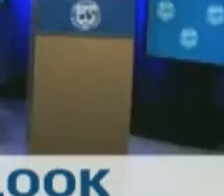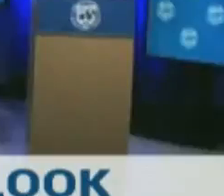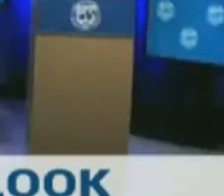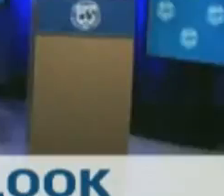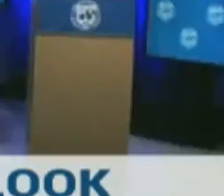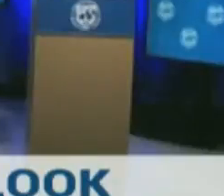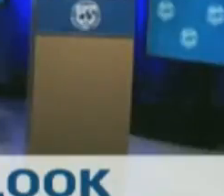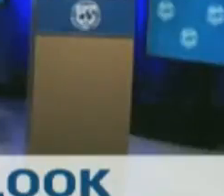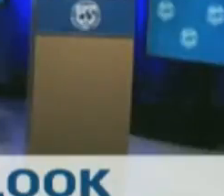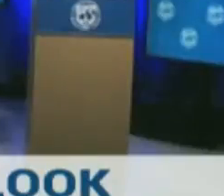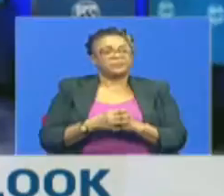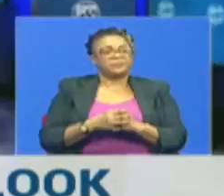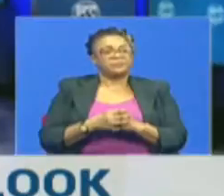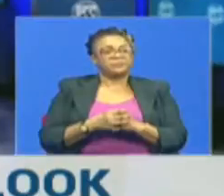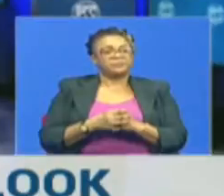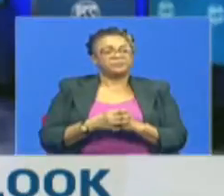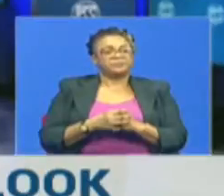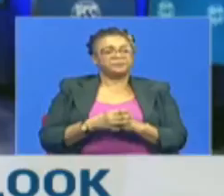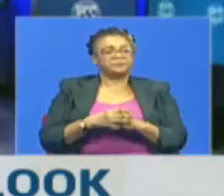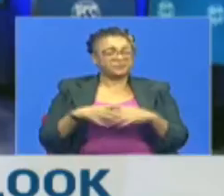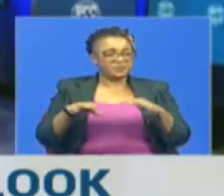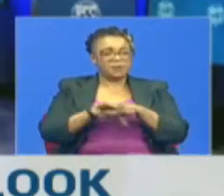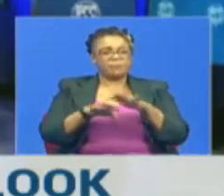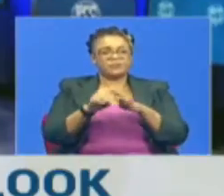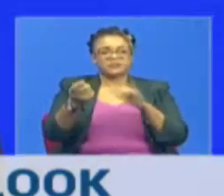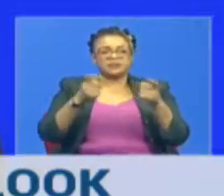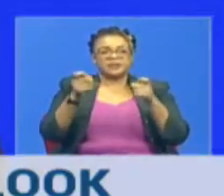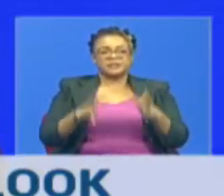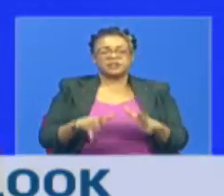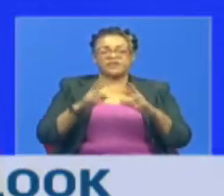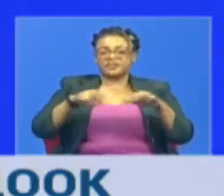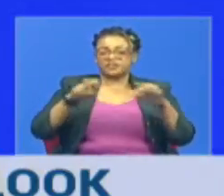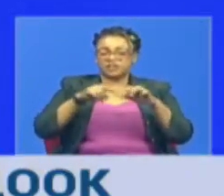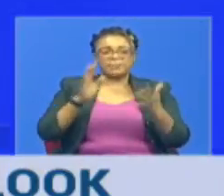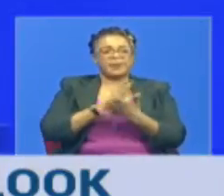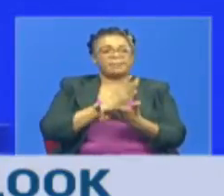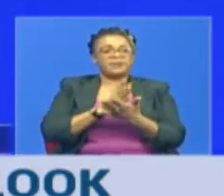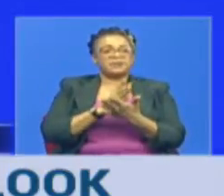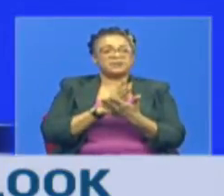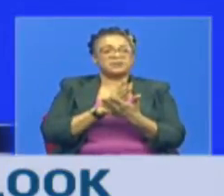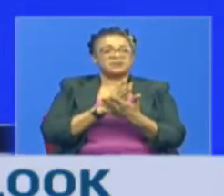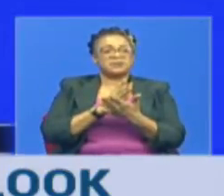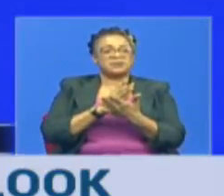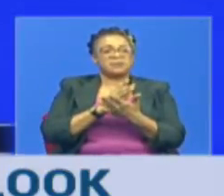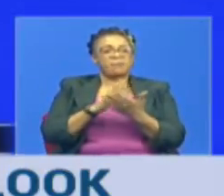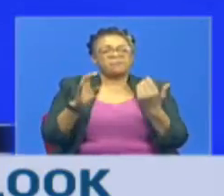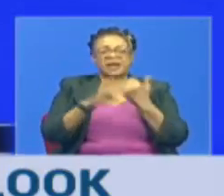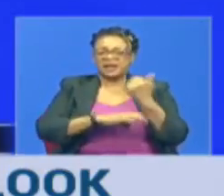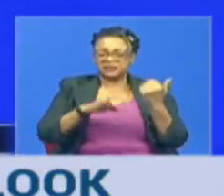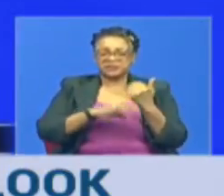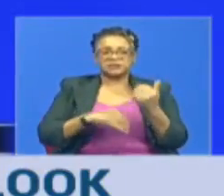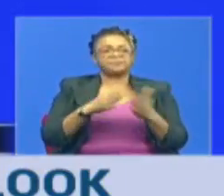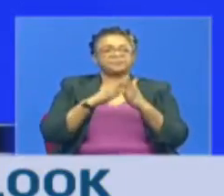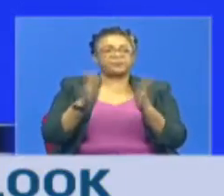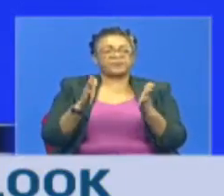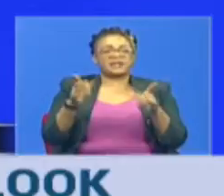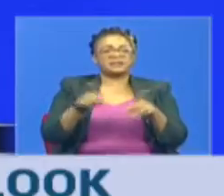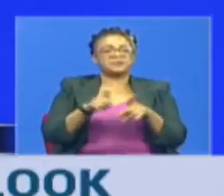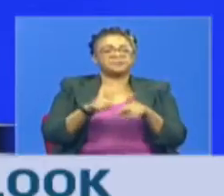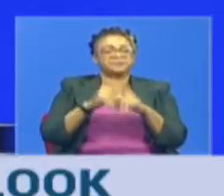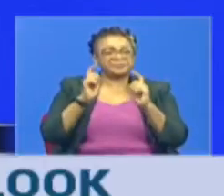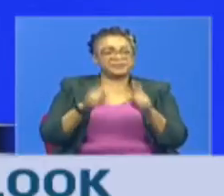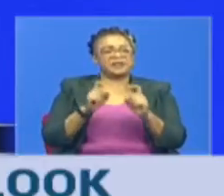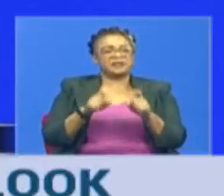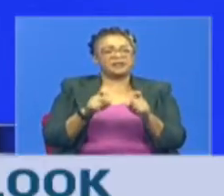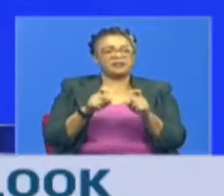Reti, Deputy Director of the IMF's Research Department. As countries reopen, the pickup is uneven.